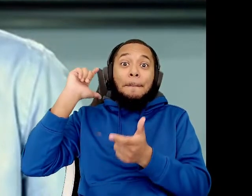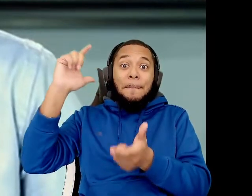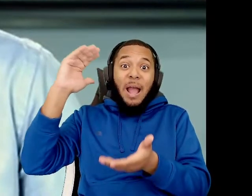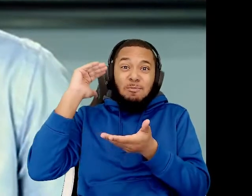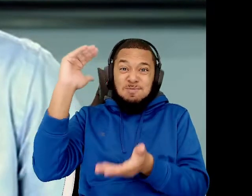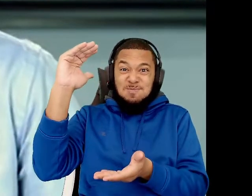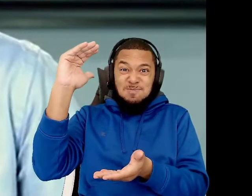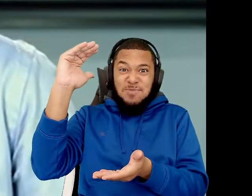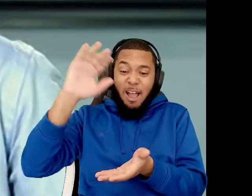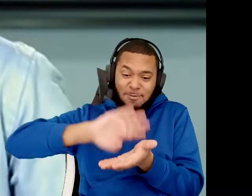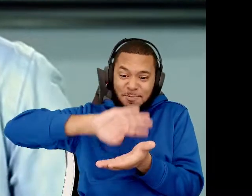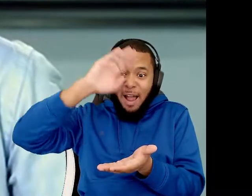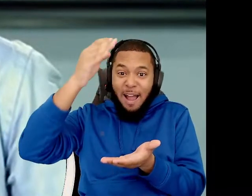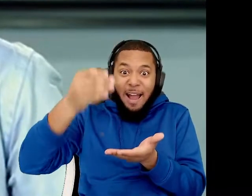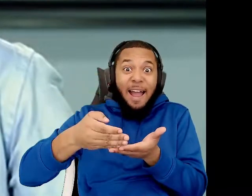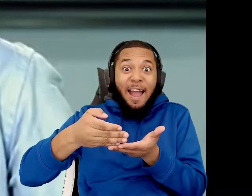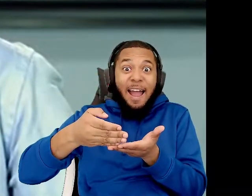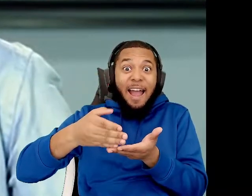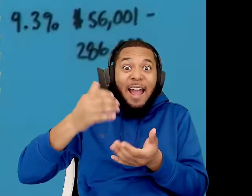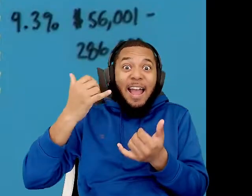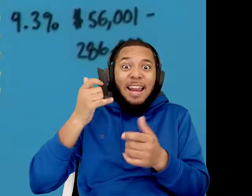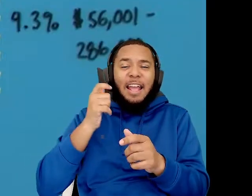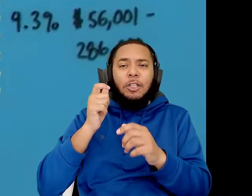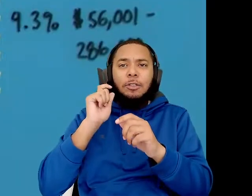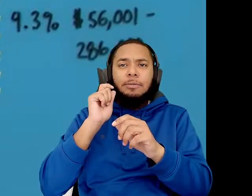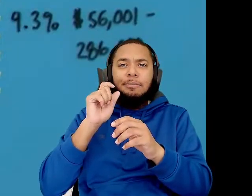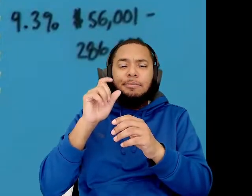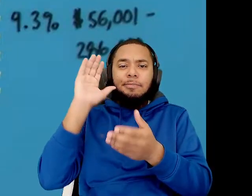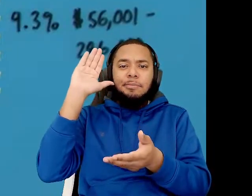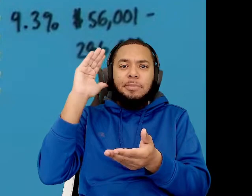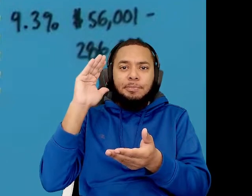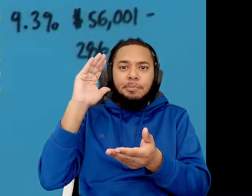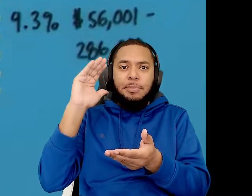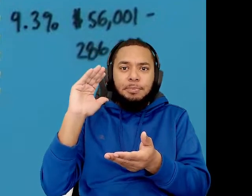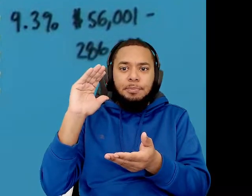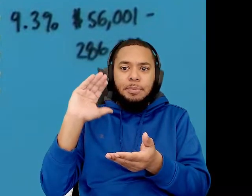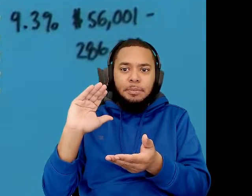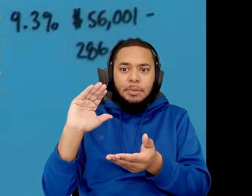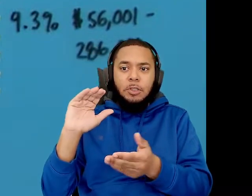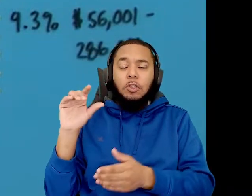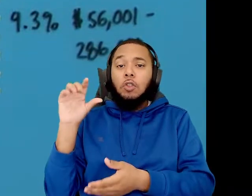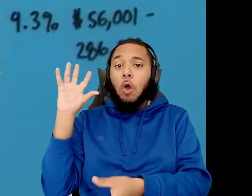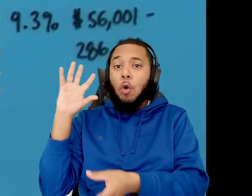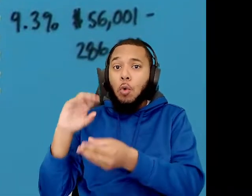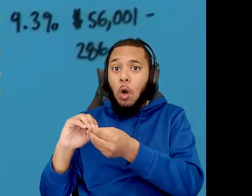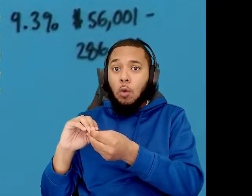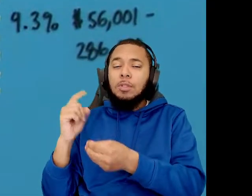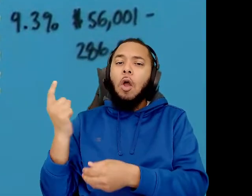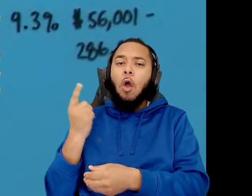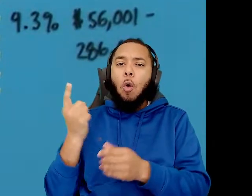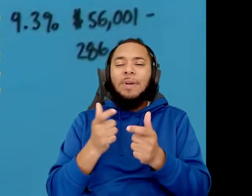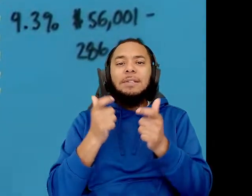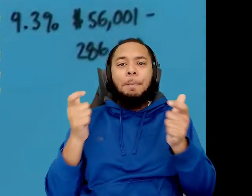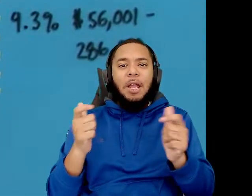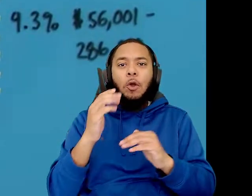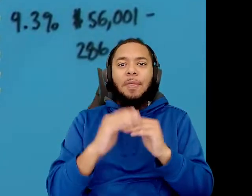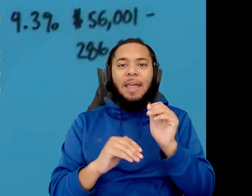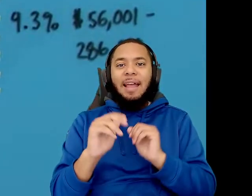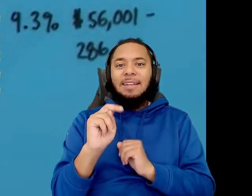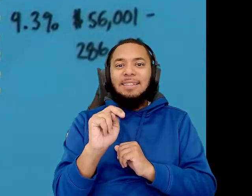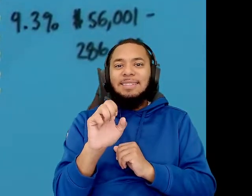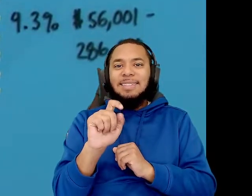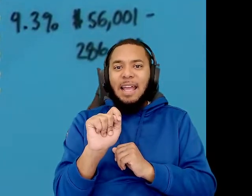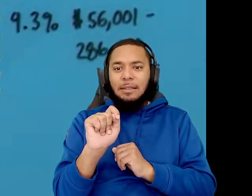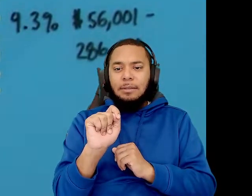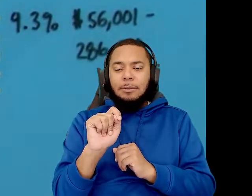at it from taxes, it gets smaller. So the gross pay is bigger than the net pay, which we'll have at the bottom.